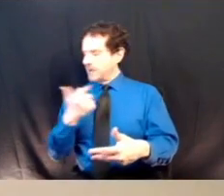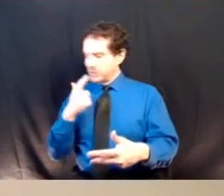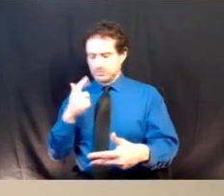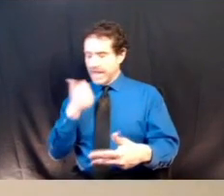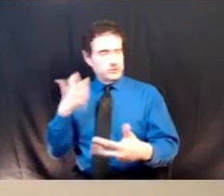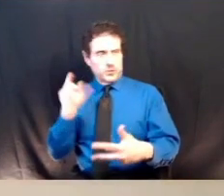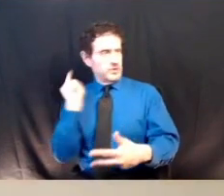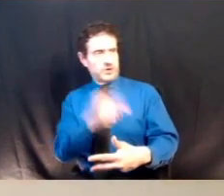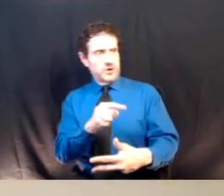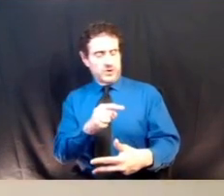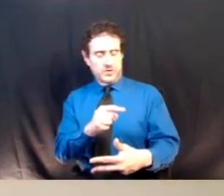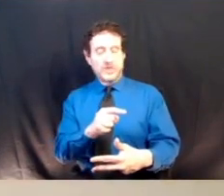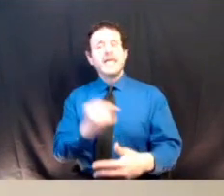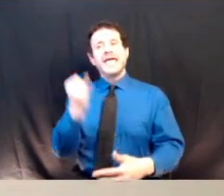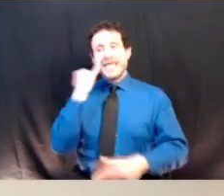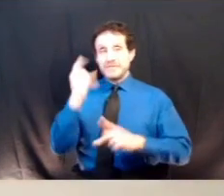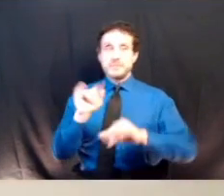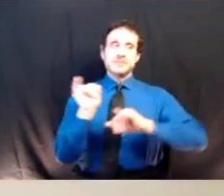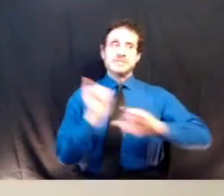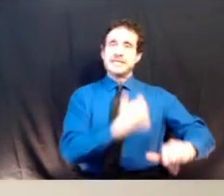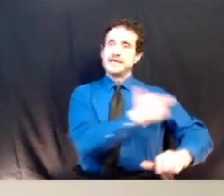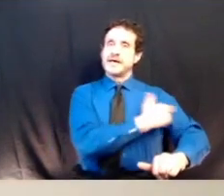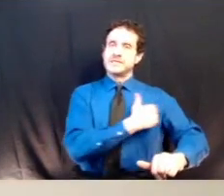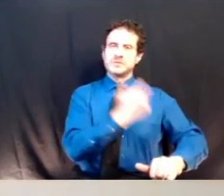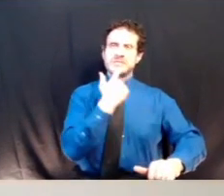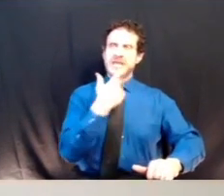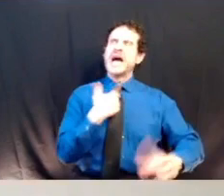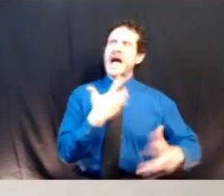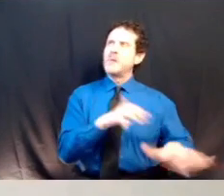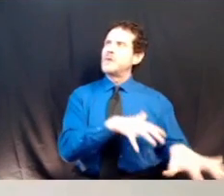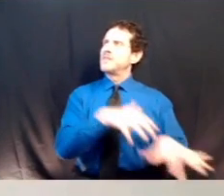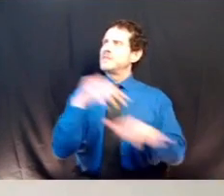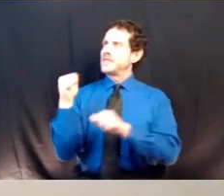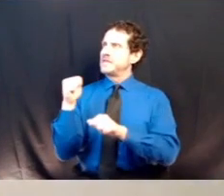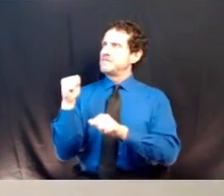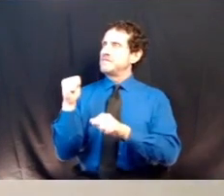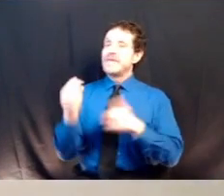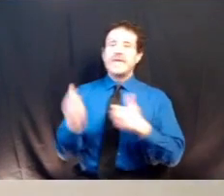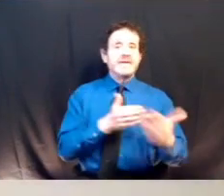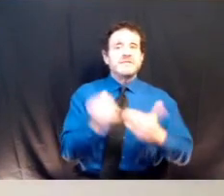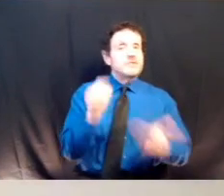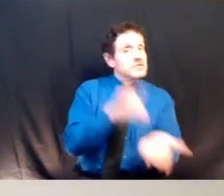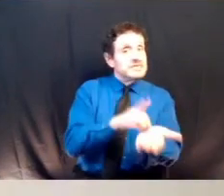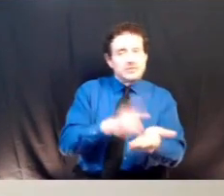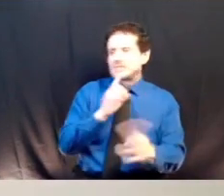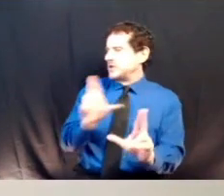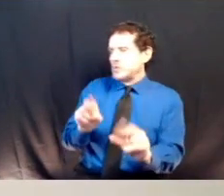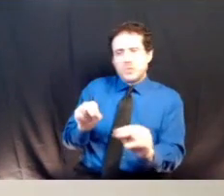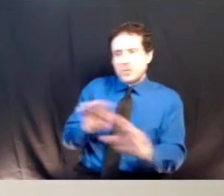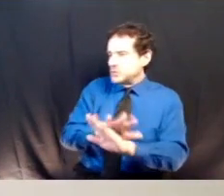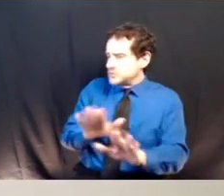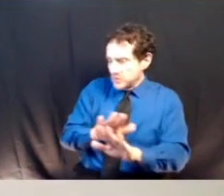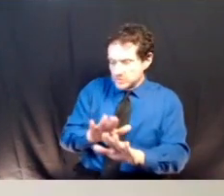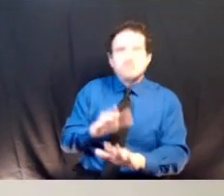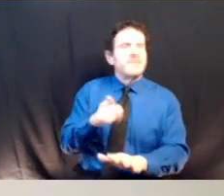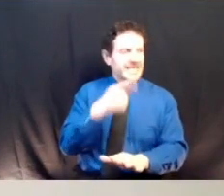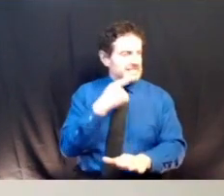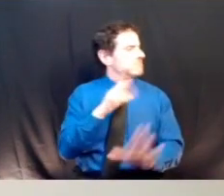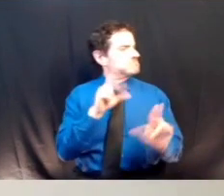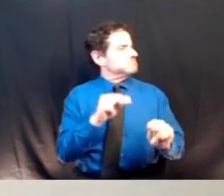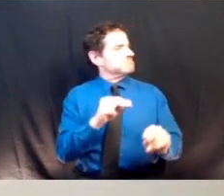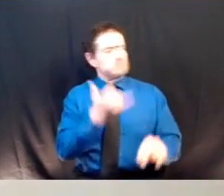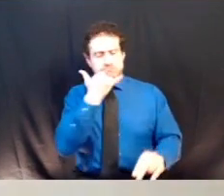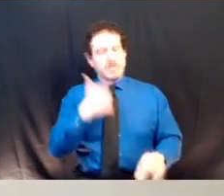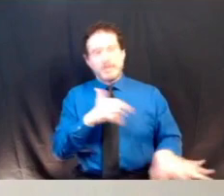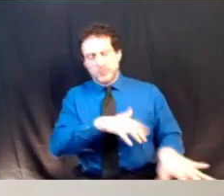leave against medical advice, leave AMA. So again, that they would still continue to be tracked by